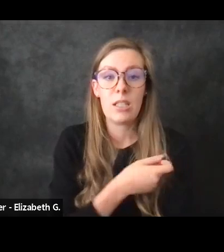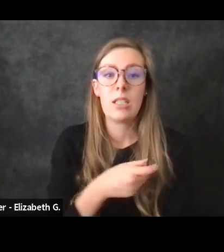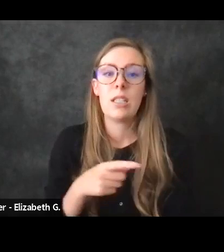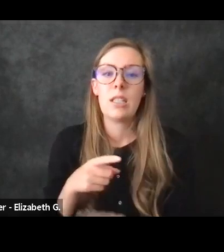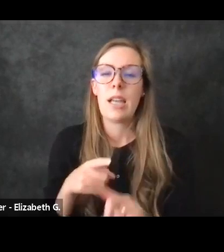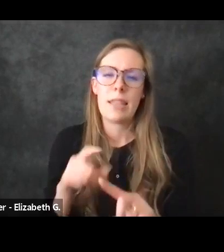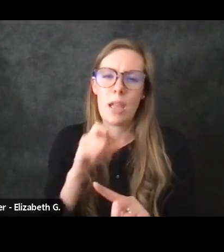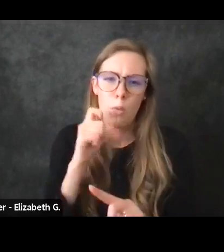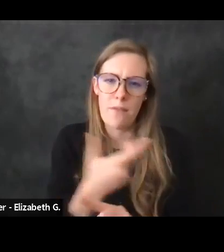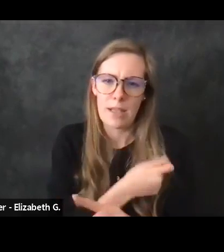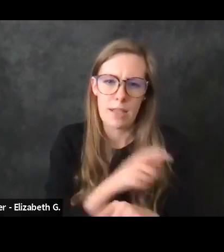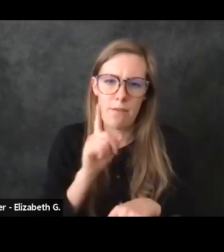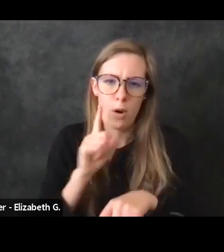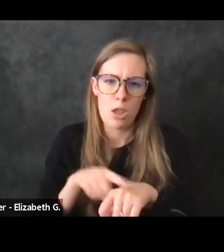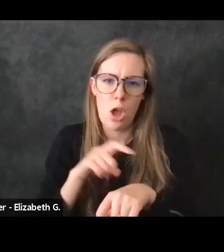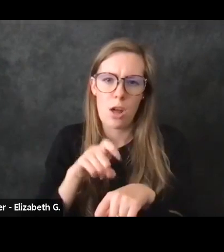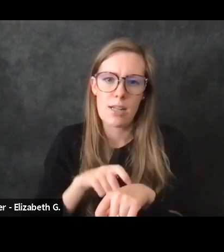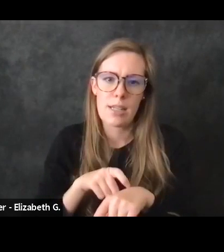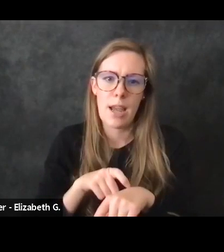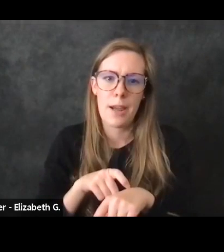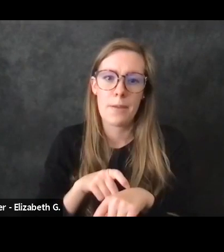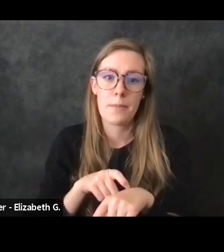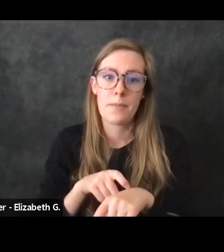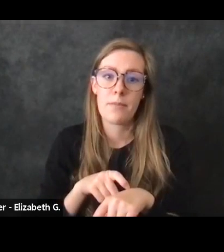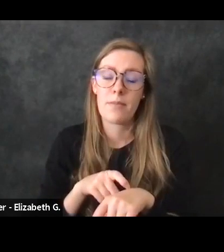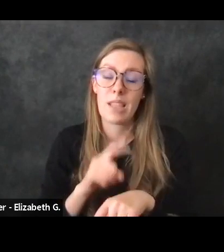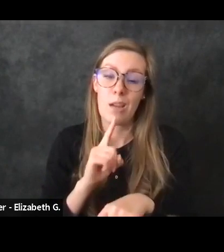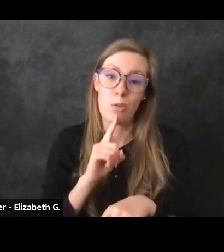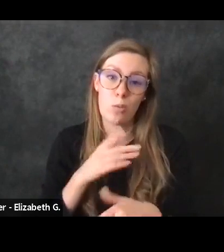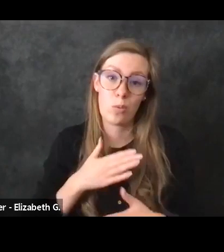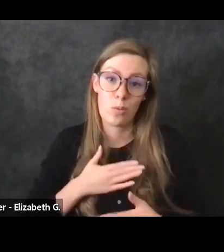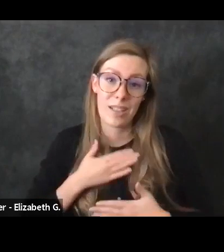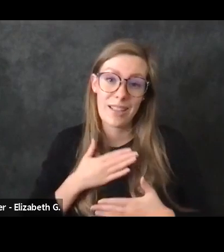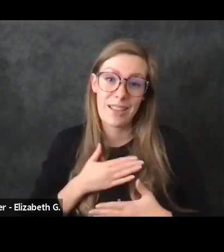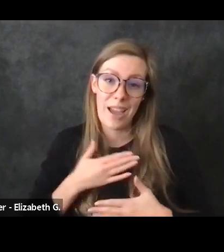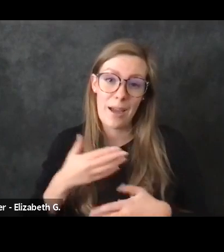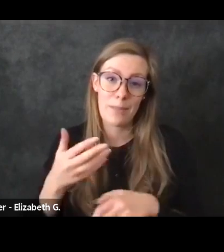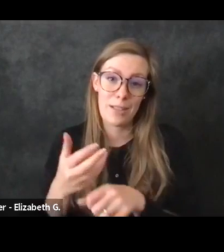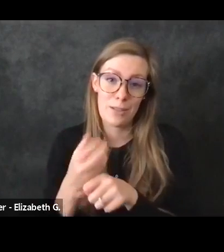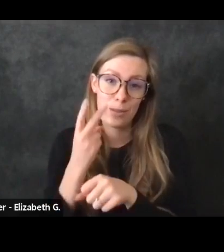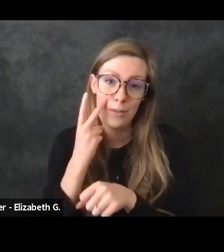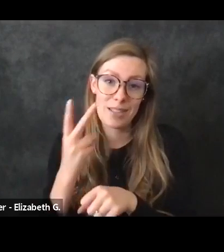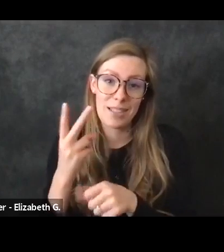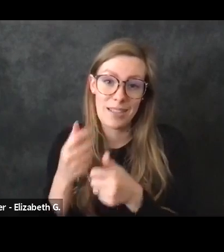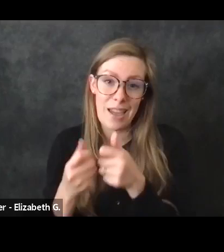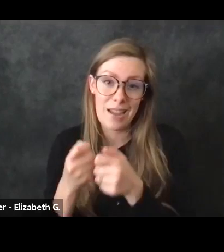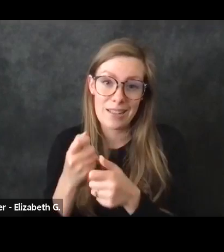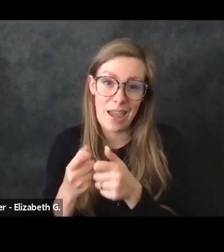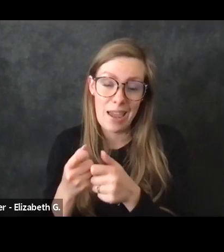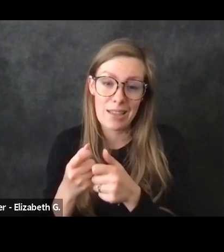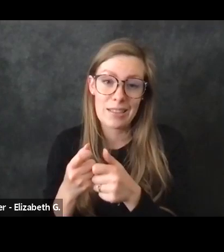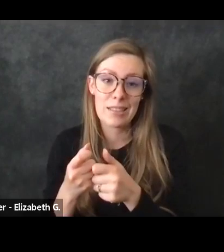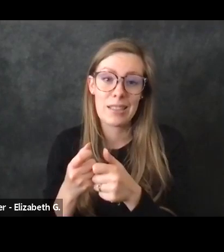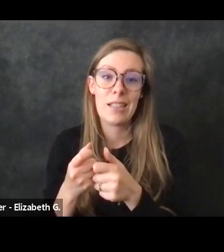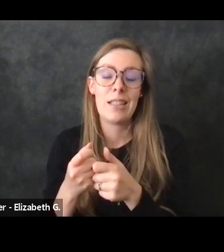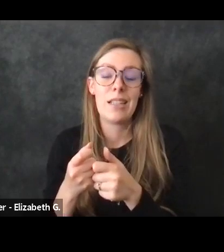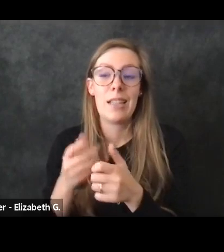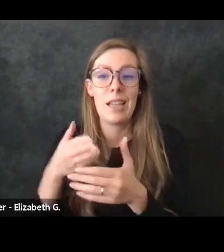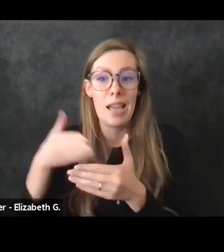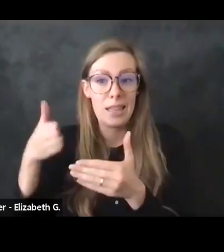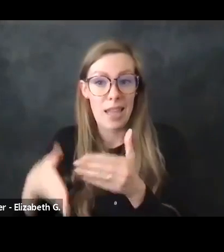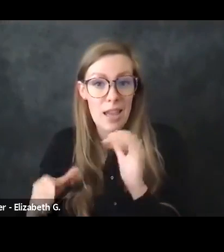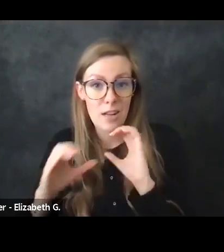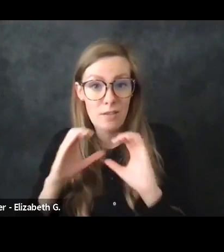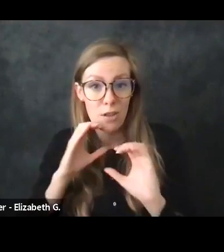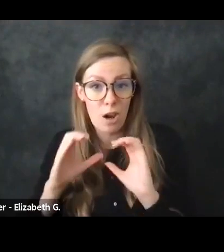of time. I can't tell you how happy I was to receive that text and to find out at the end of that conversation that